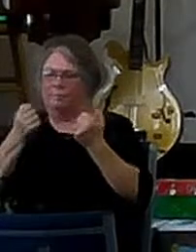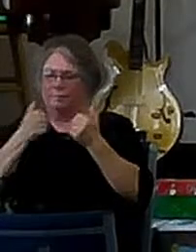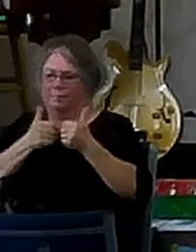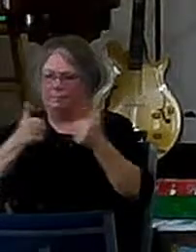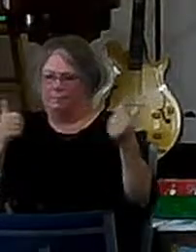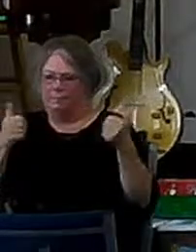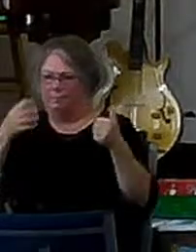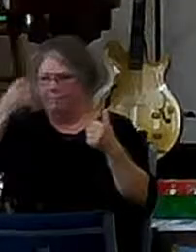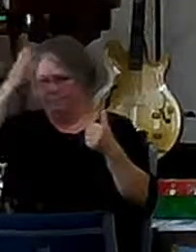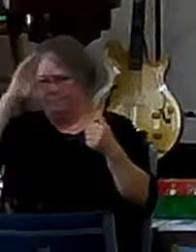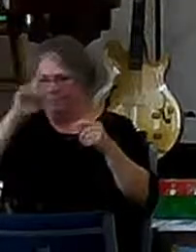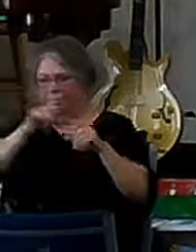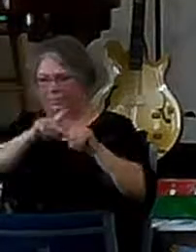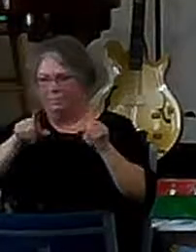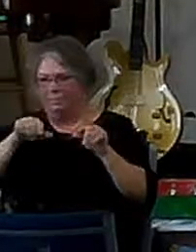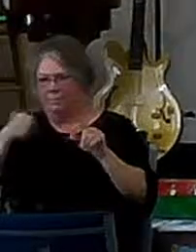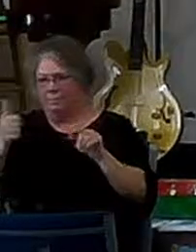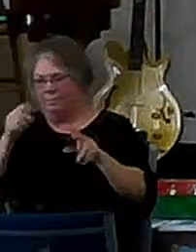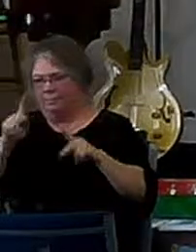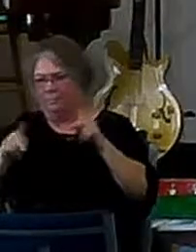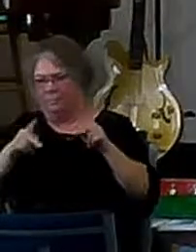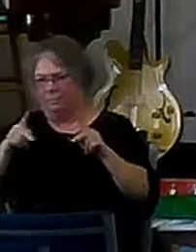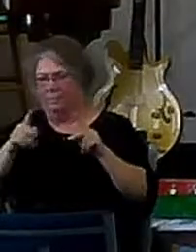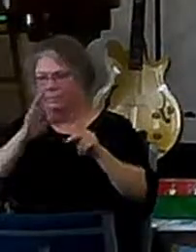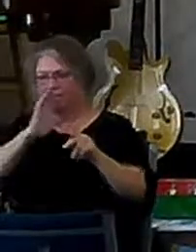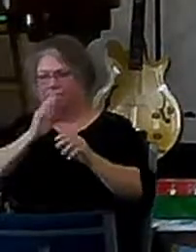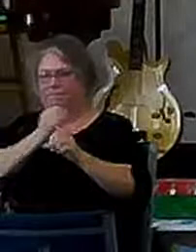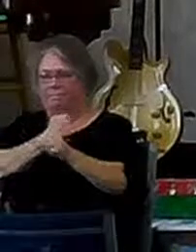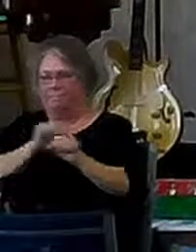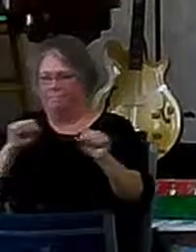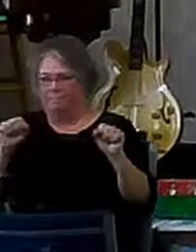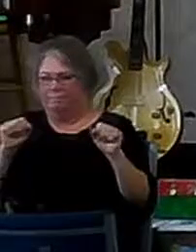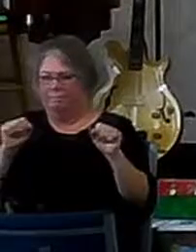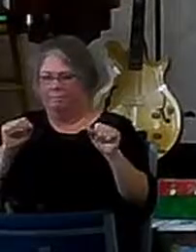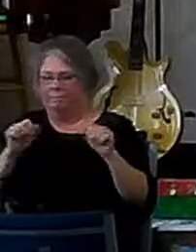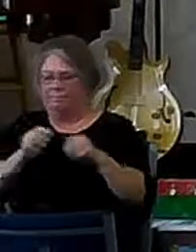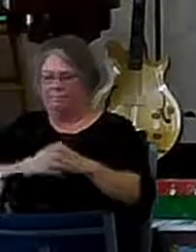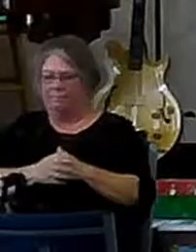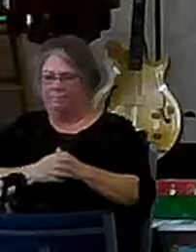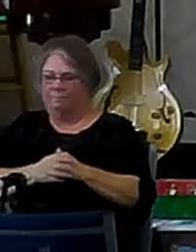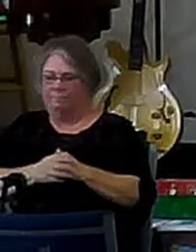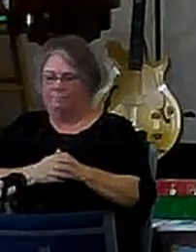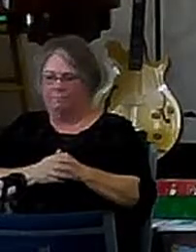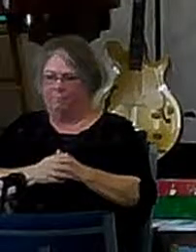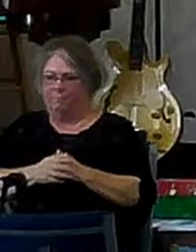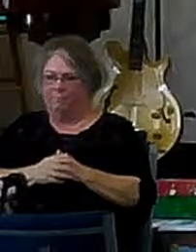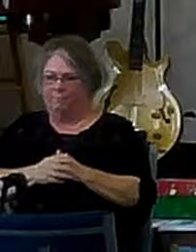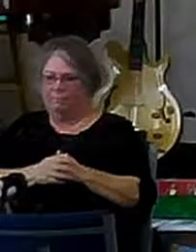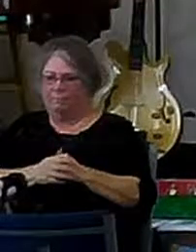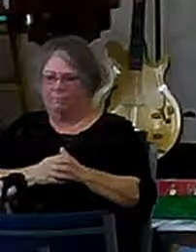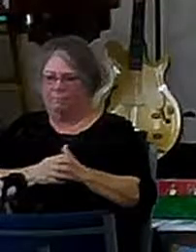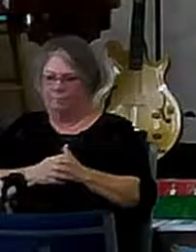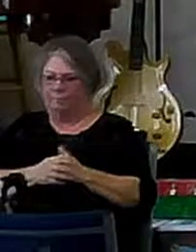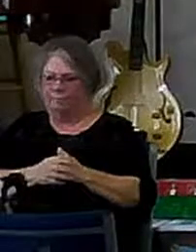So when the Mormon missionaries come to your door, I hope they leave.